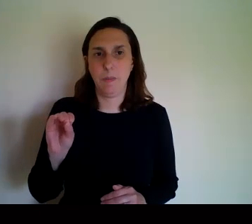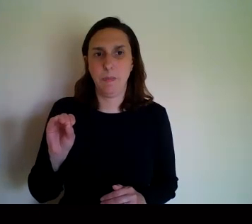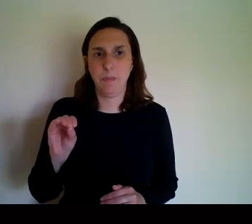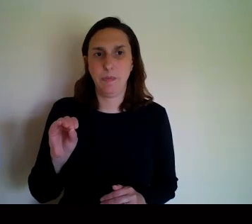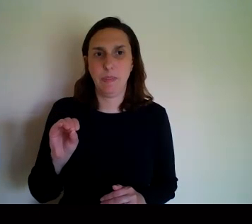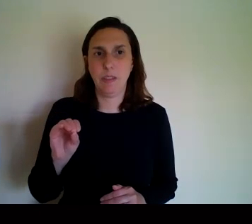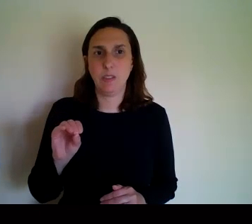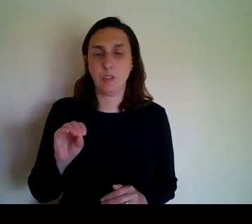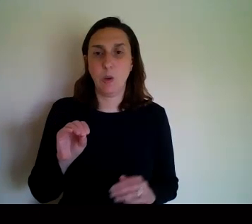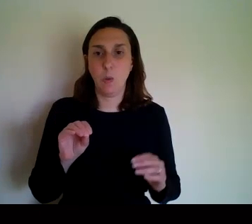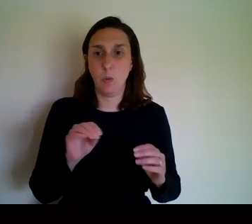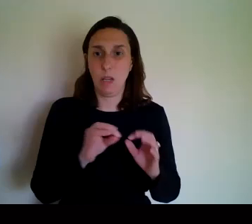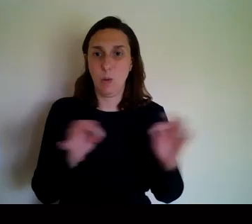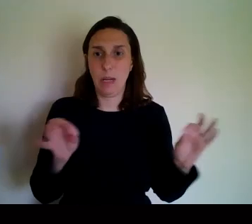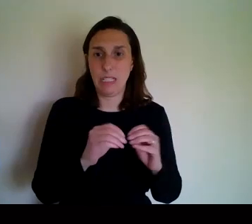2 becomes this.